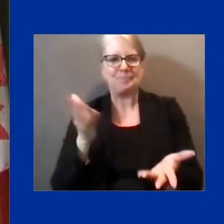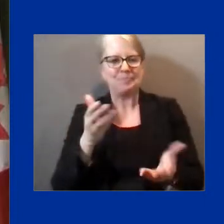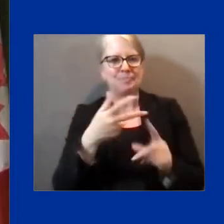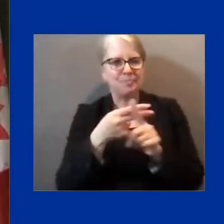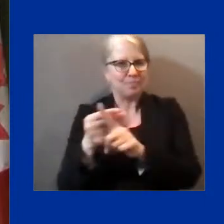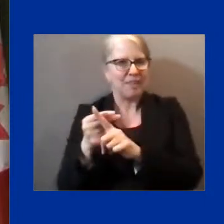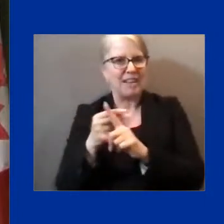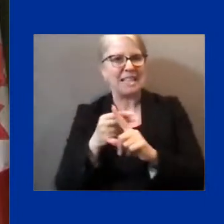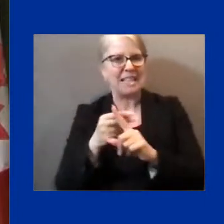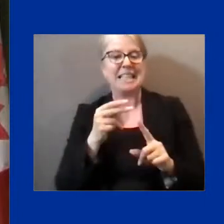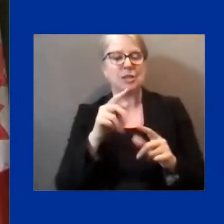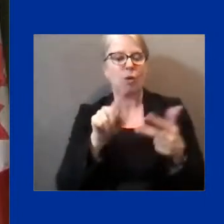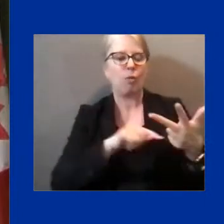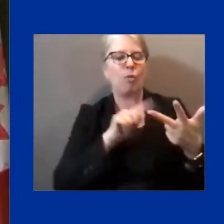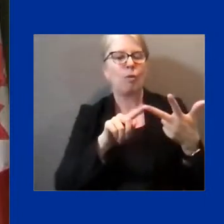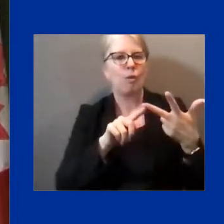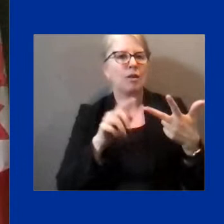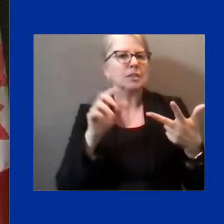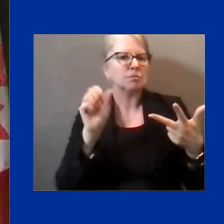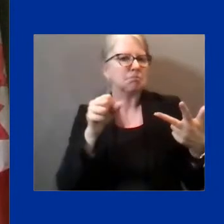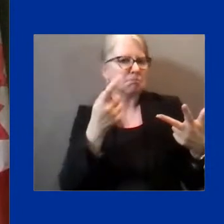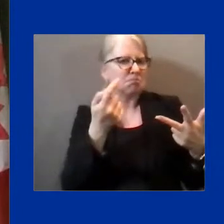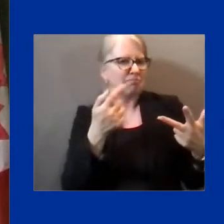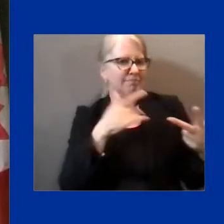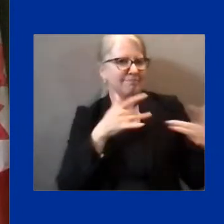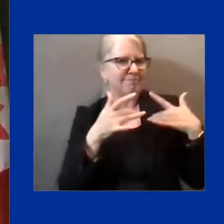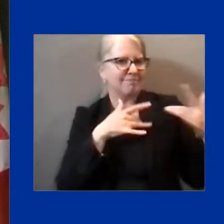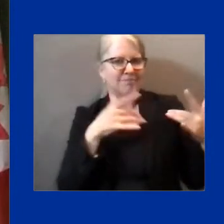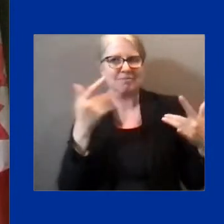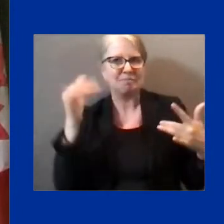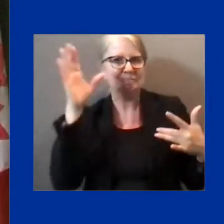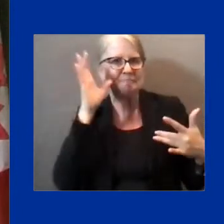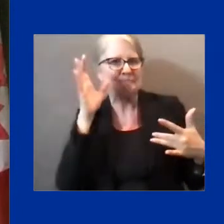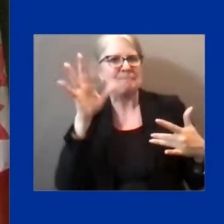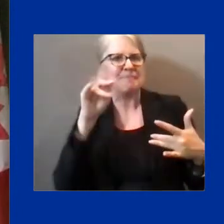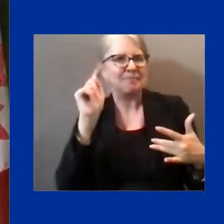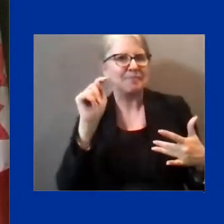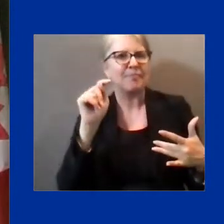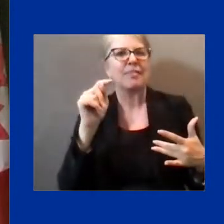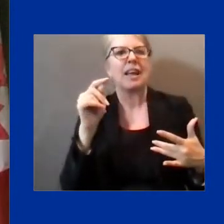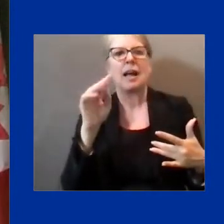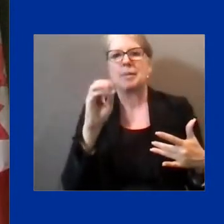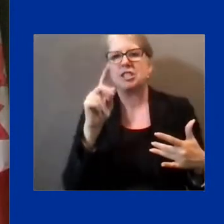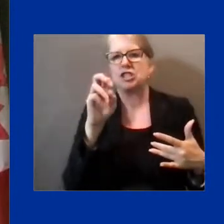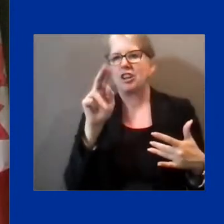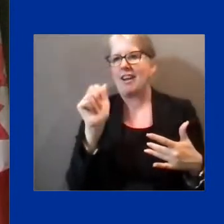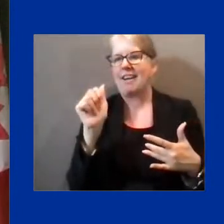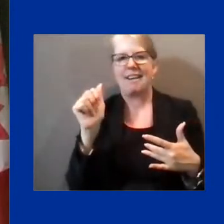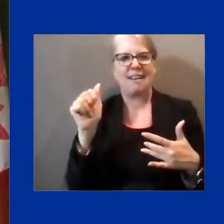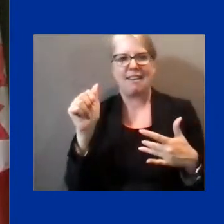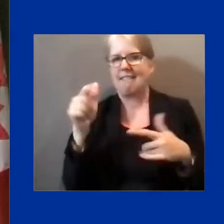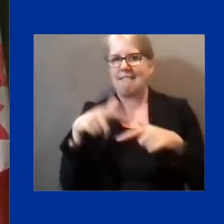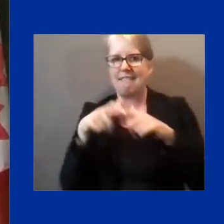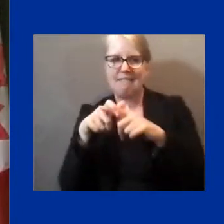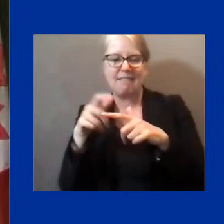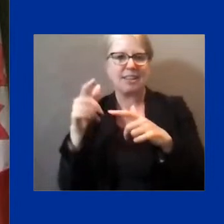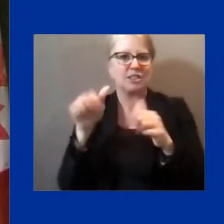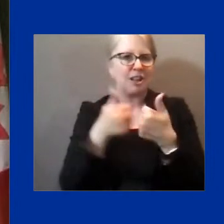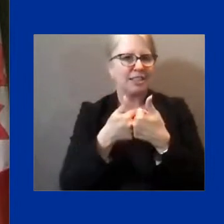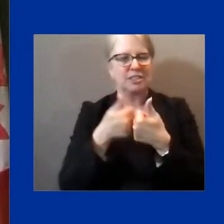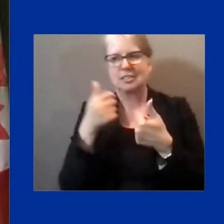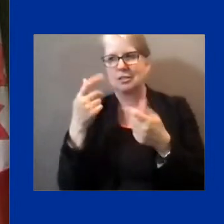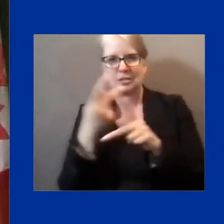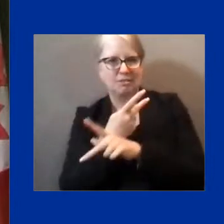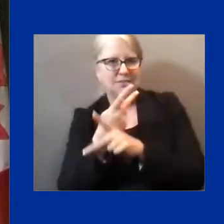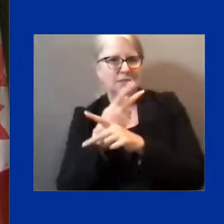vaccine, I am a little concerned to hear today that, you know, Moderna, we may have a challenge. And what does that mean? The team's looking what